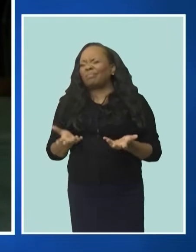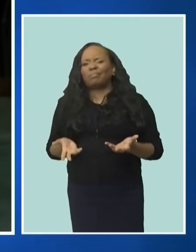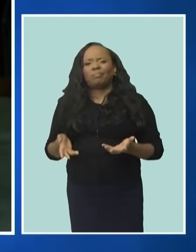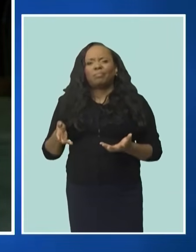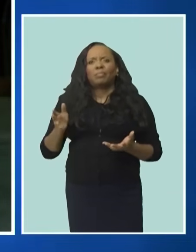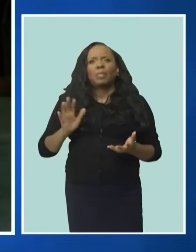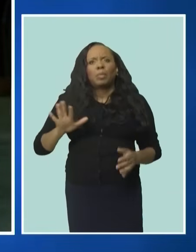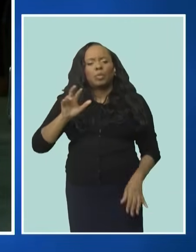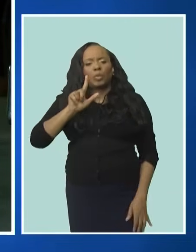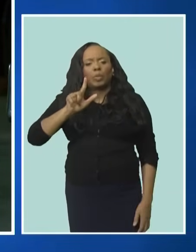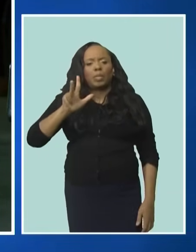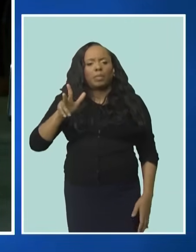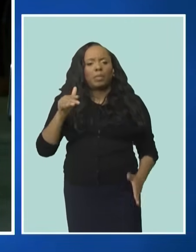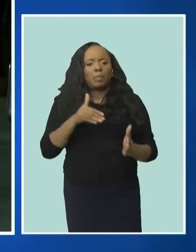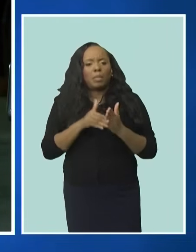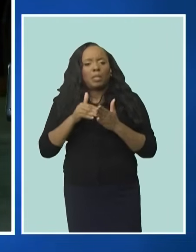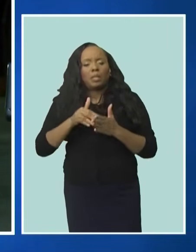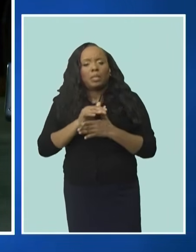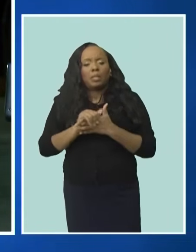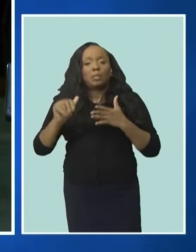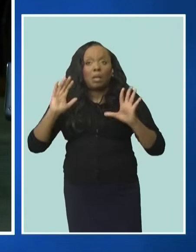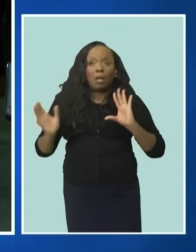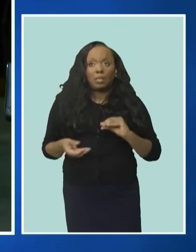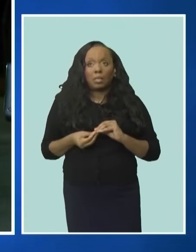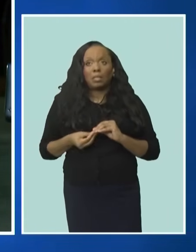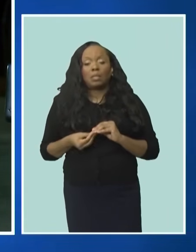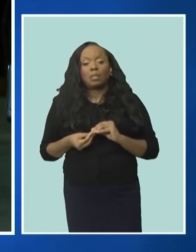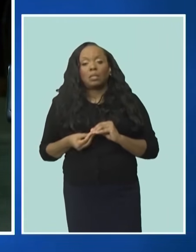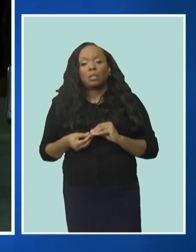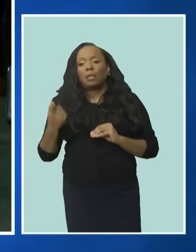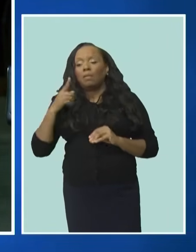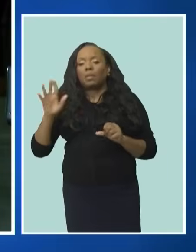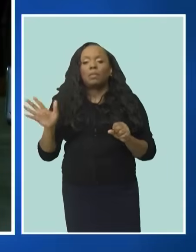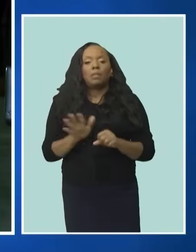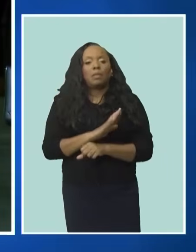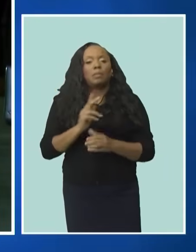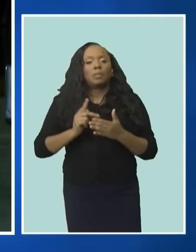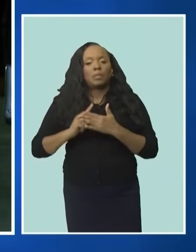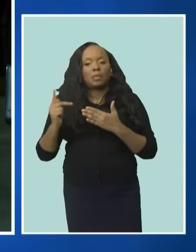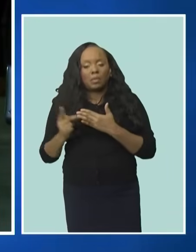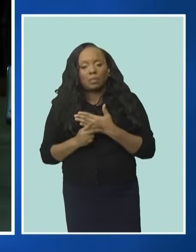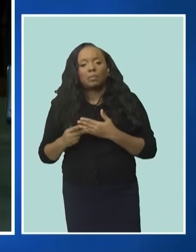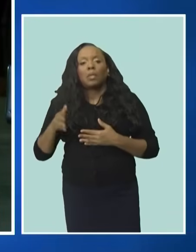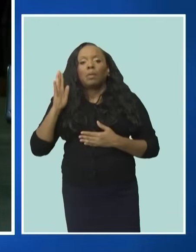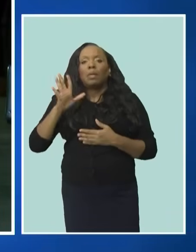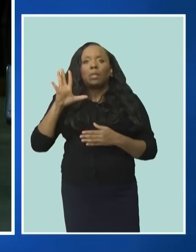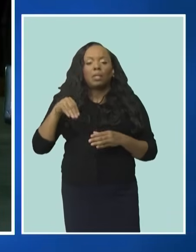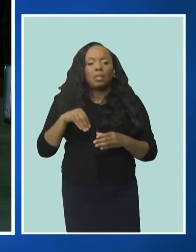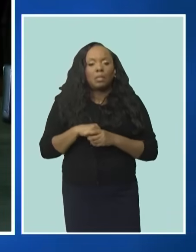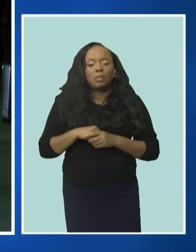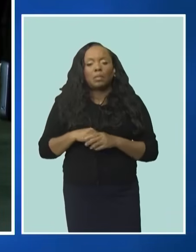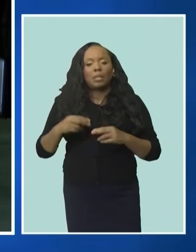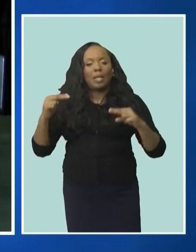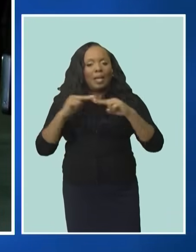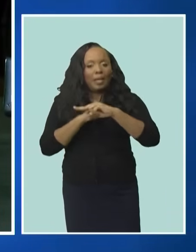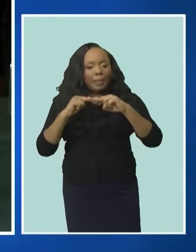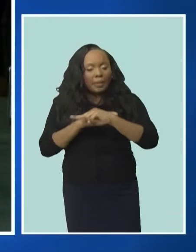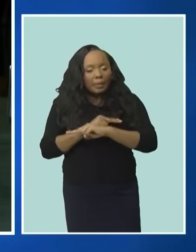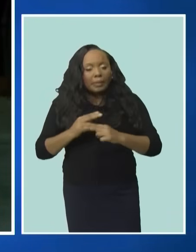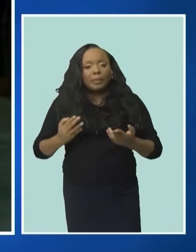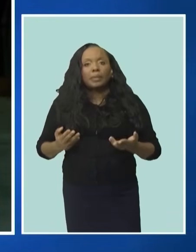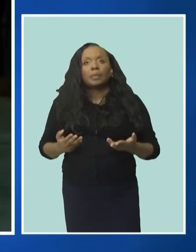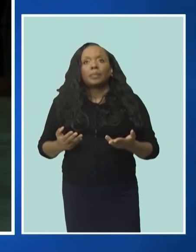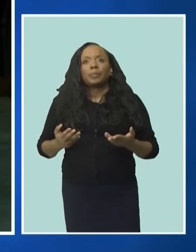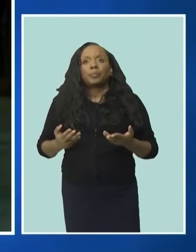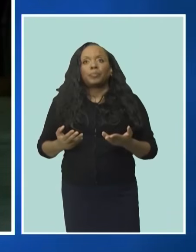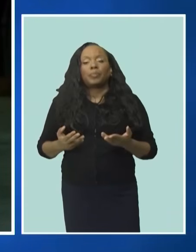about 23 million in total across the entire program, which will also include a number of the highways. We did a